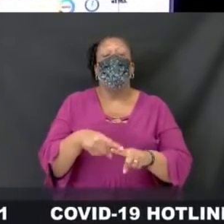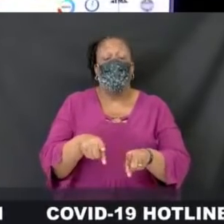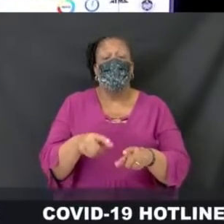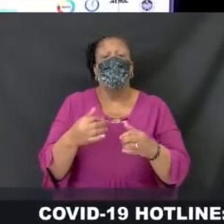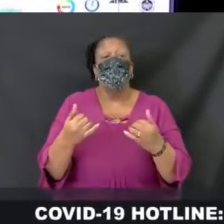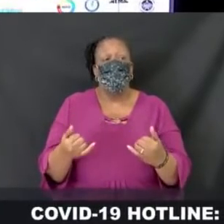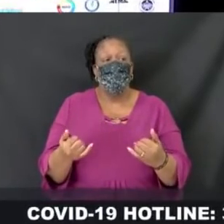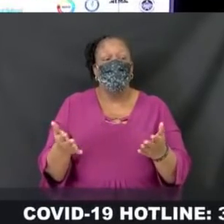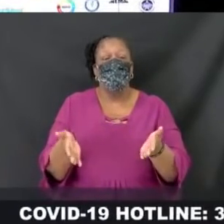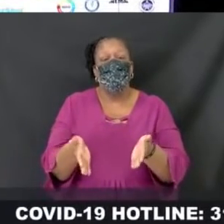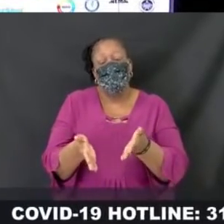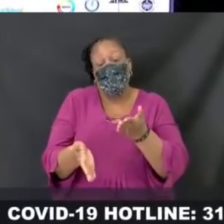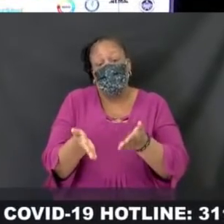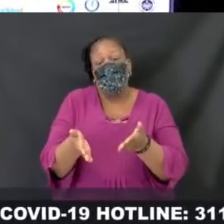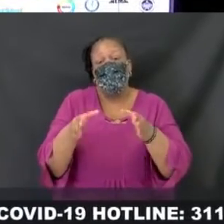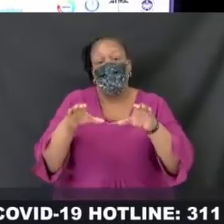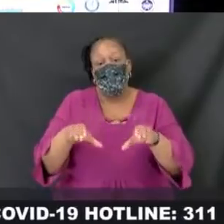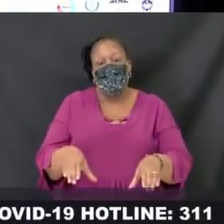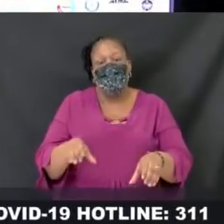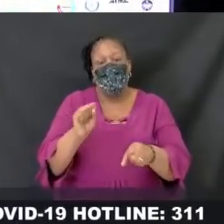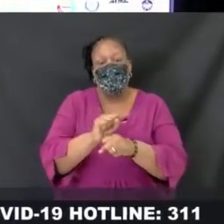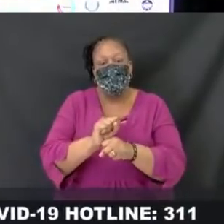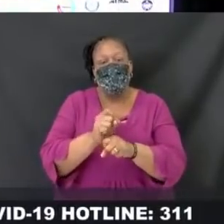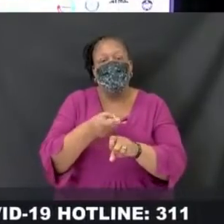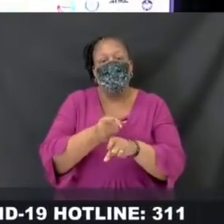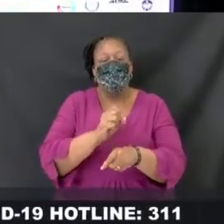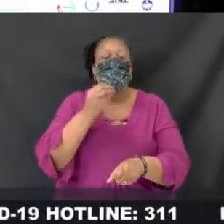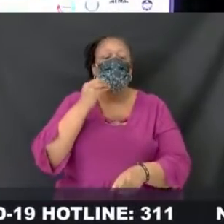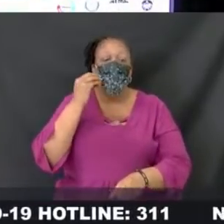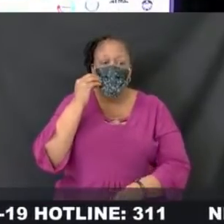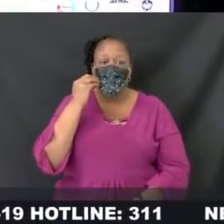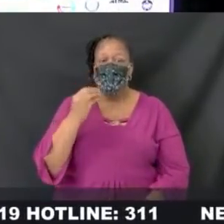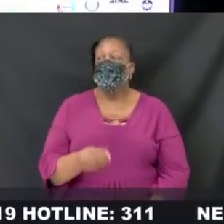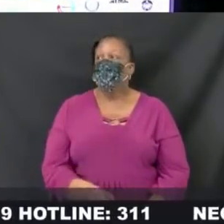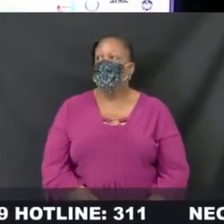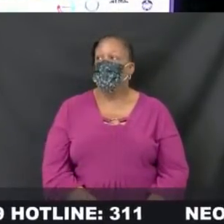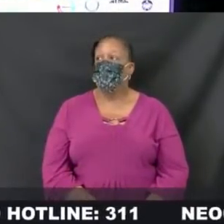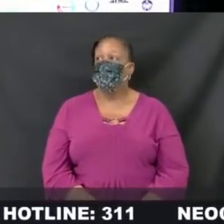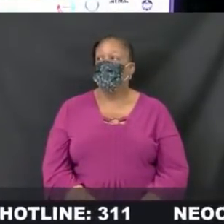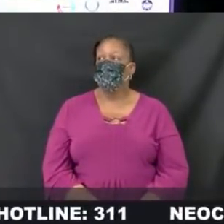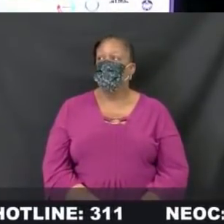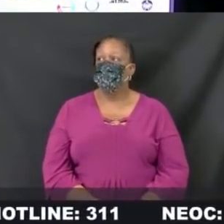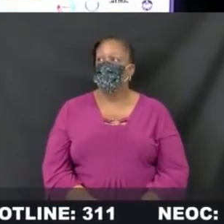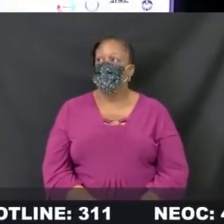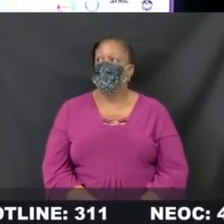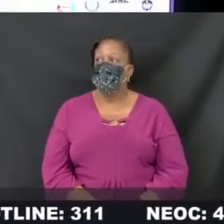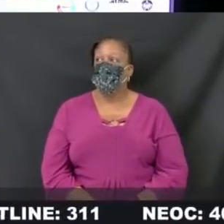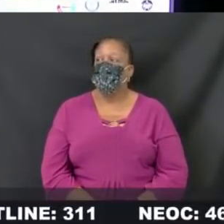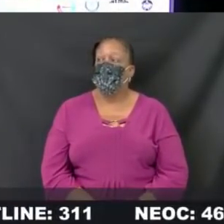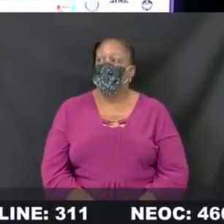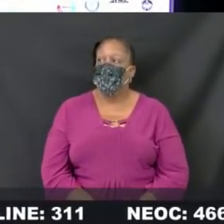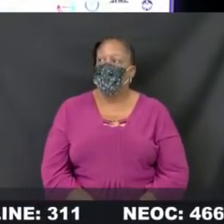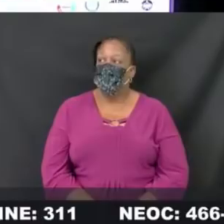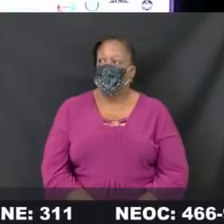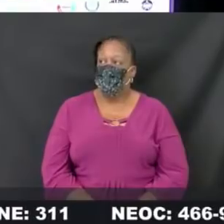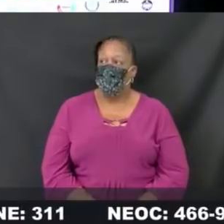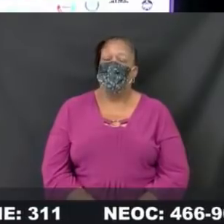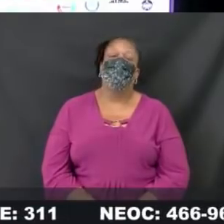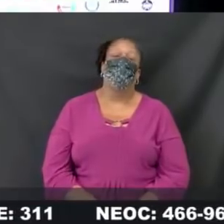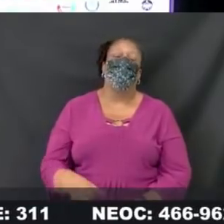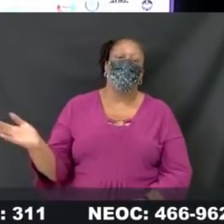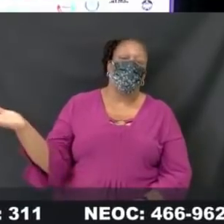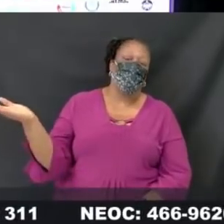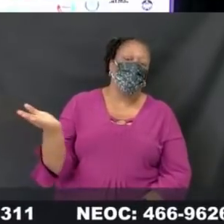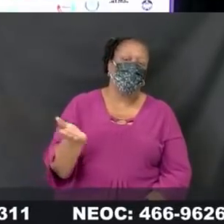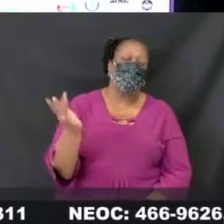do its best to reach where we need to reach. Again, we need to also encourage, the importation of goods, as I